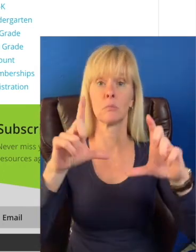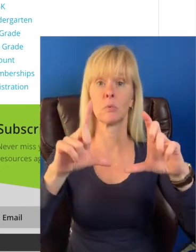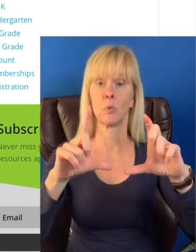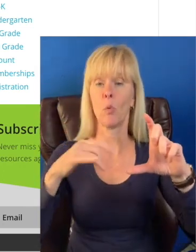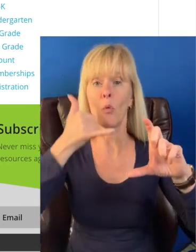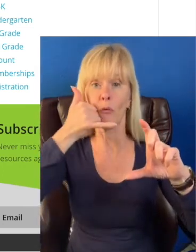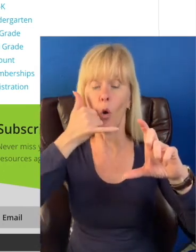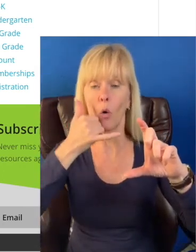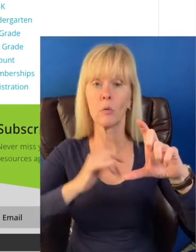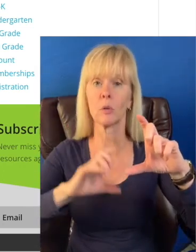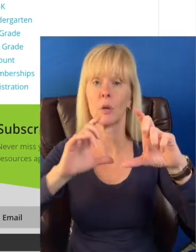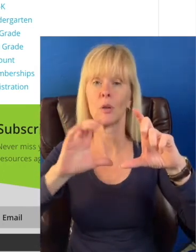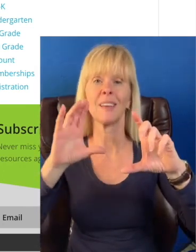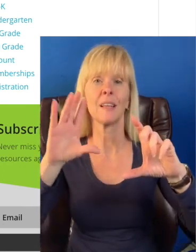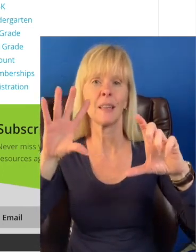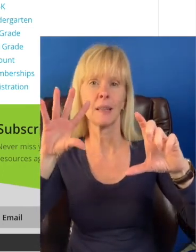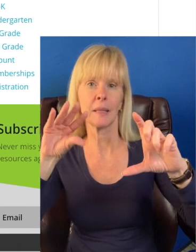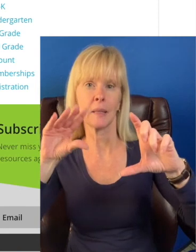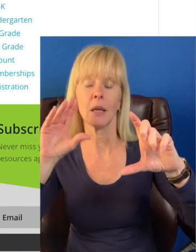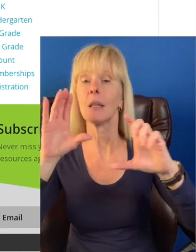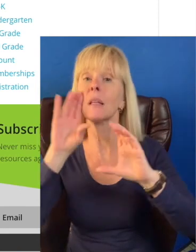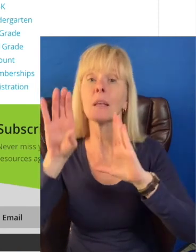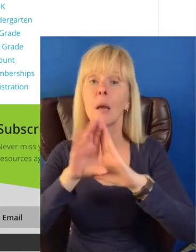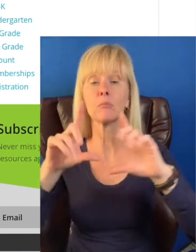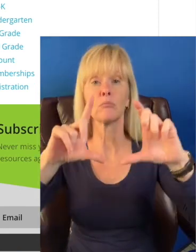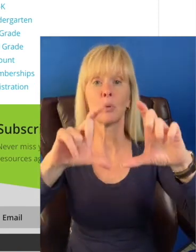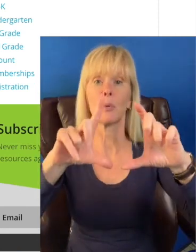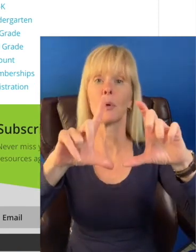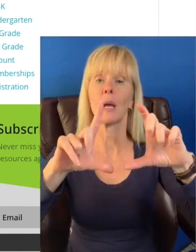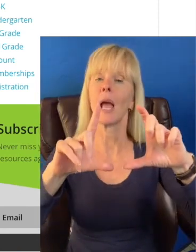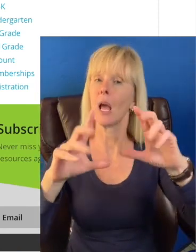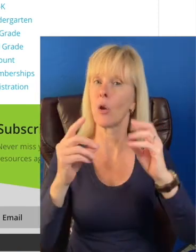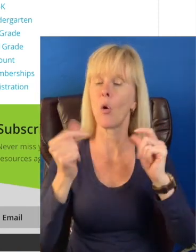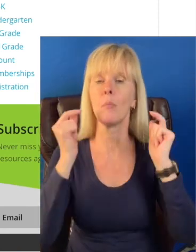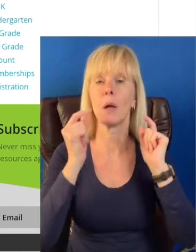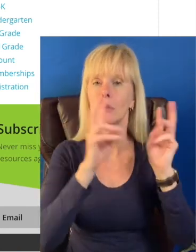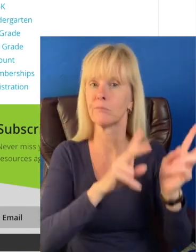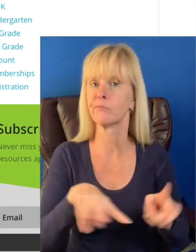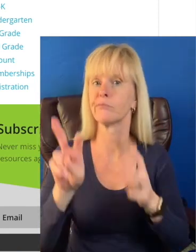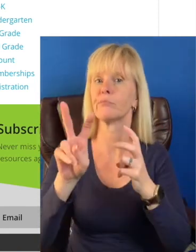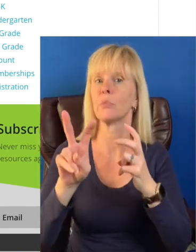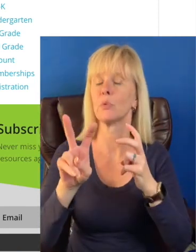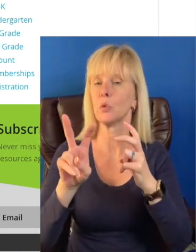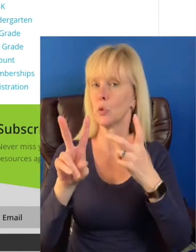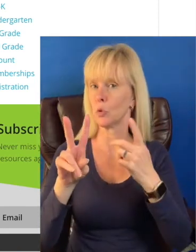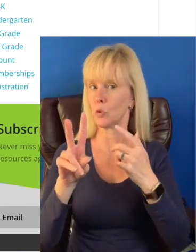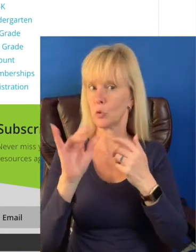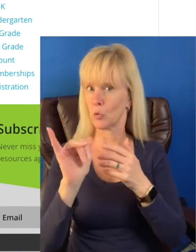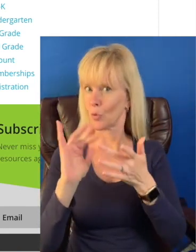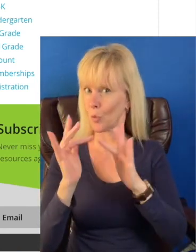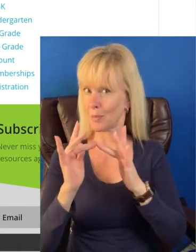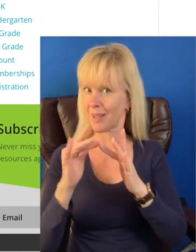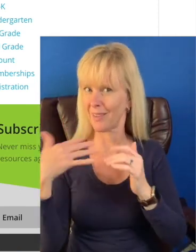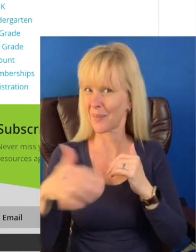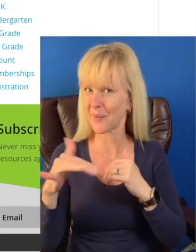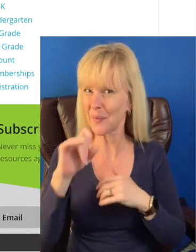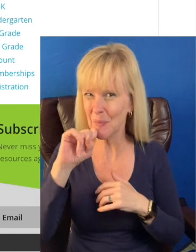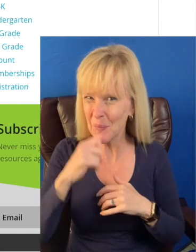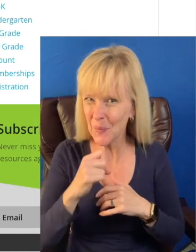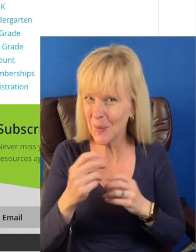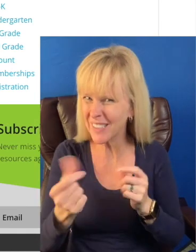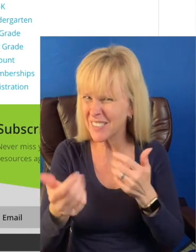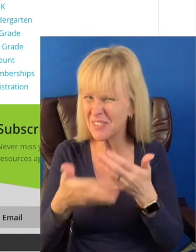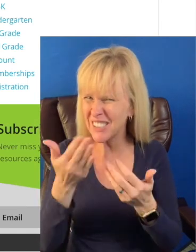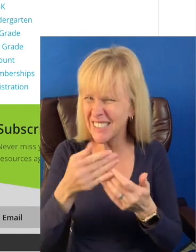take with their camera and automatically link them to the videos to see them signed. How cool is that?